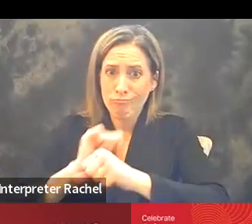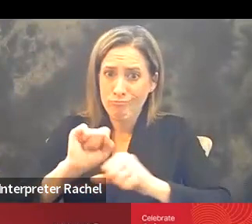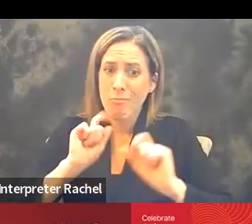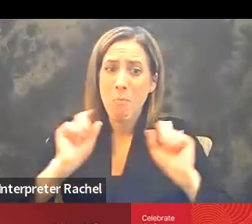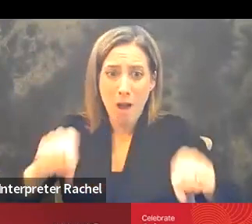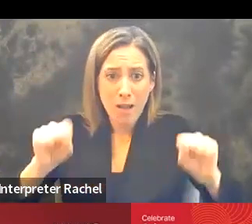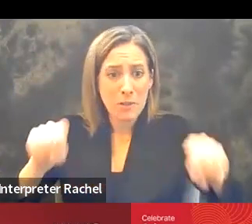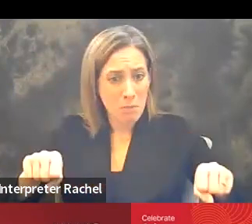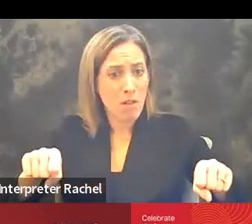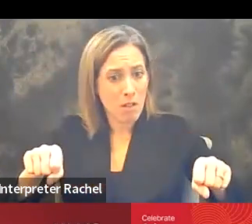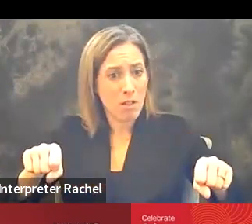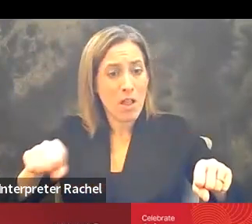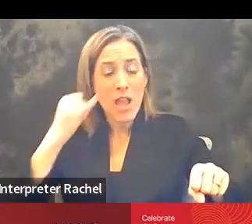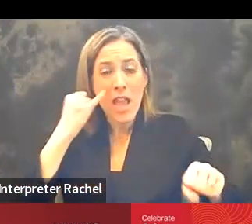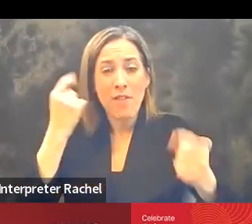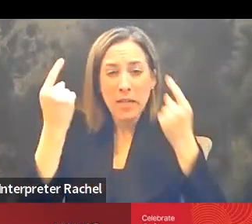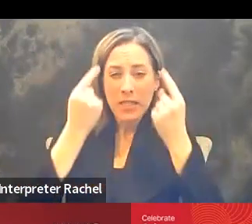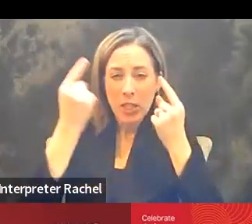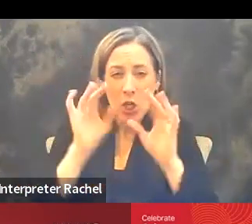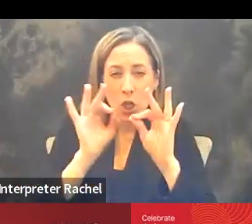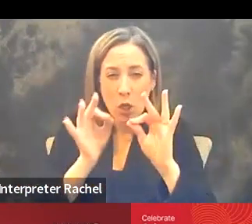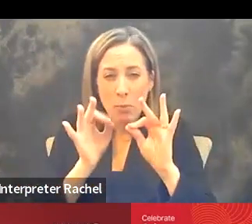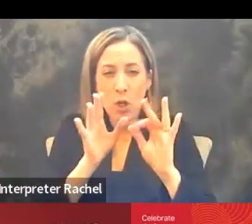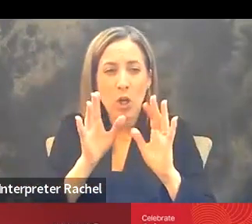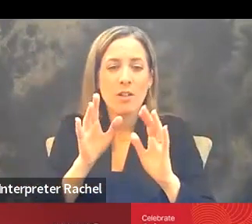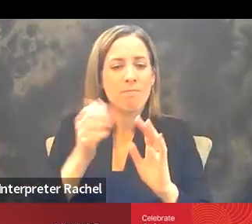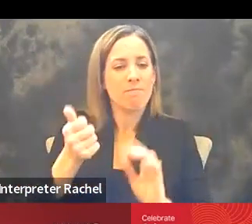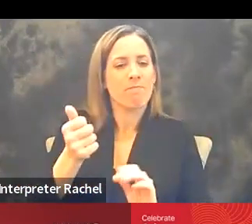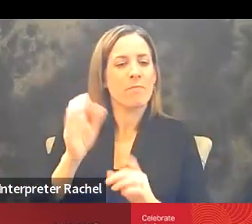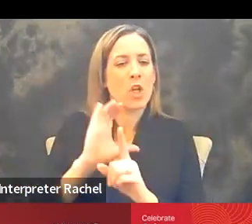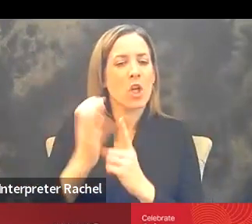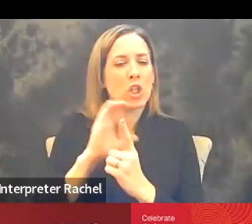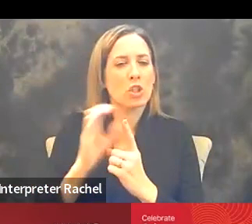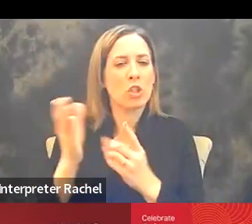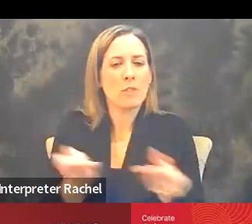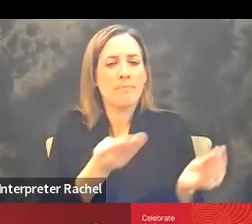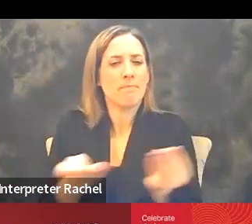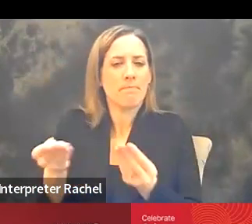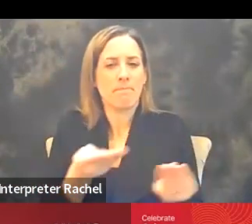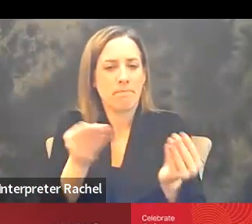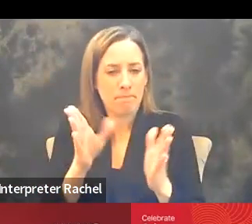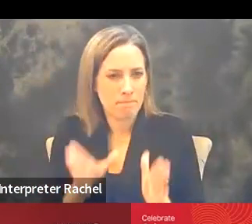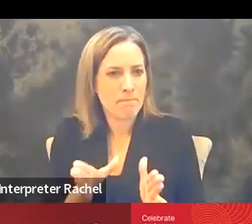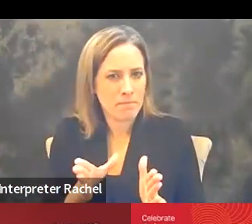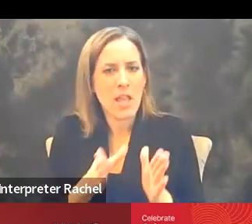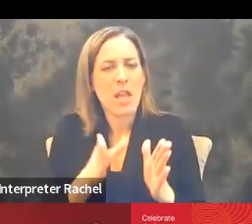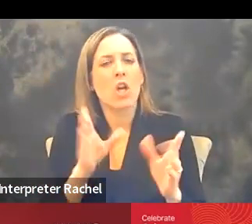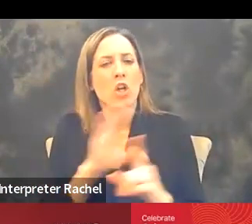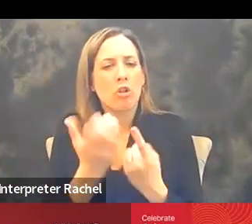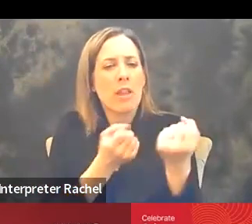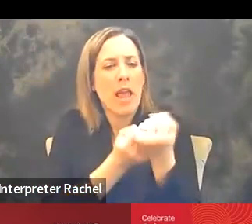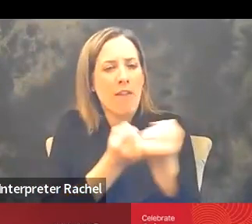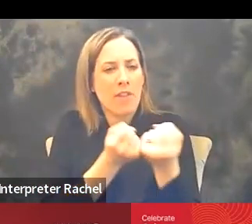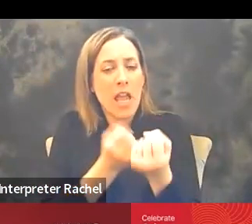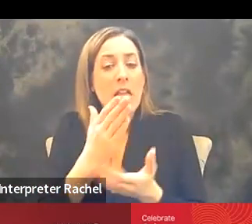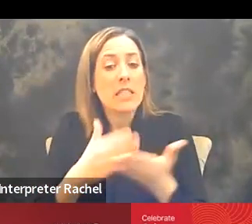by considering the interpreter sort of the cultural advocate and the partner in this, some of these issues can be at